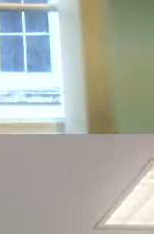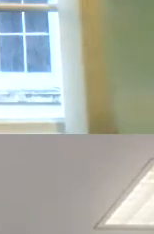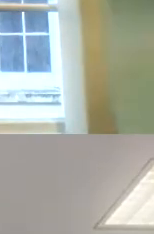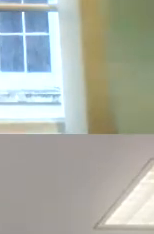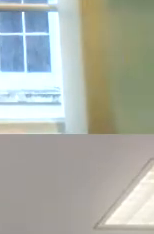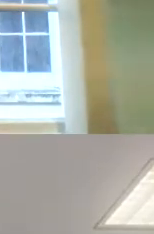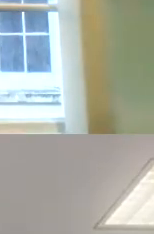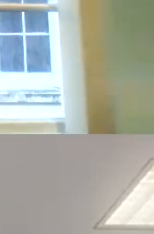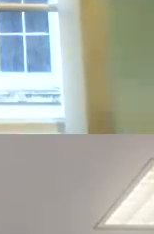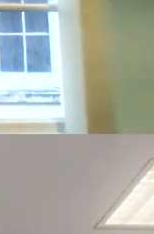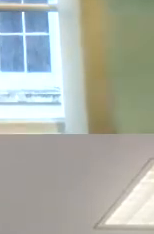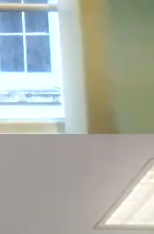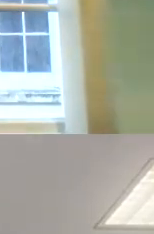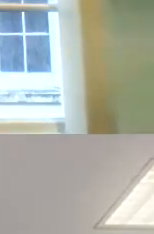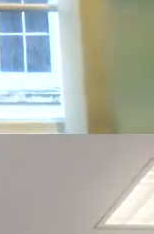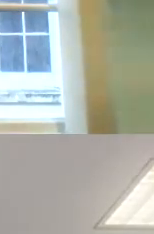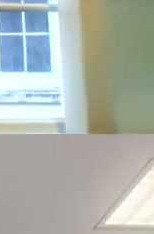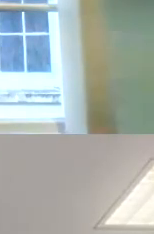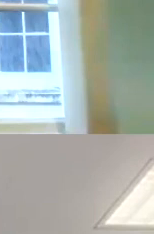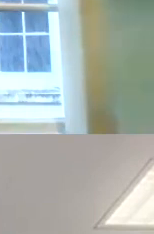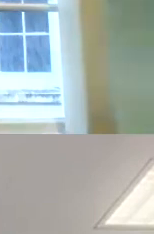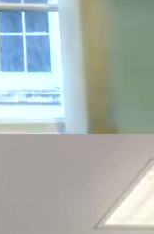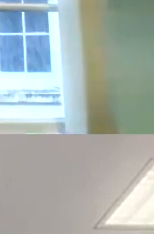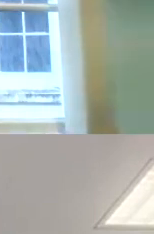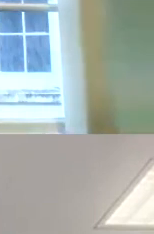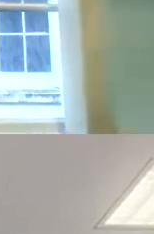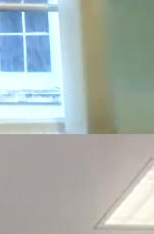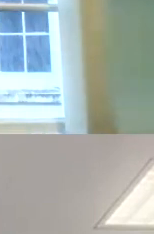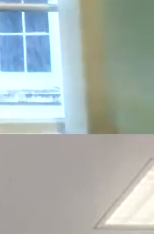So urge and stress incontinence. I always say that